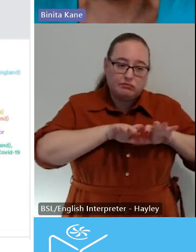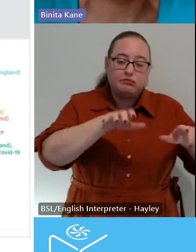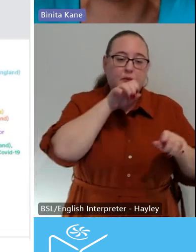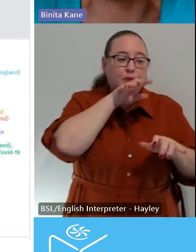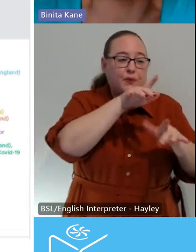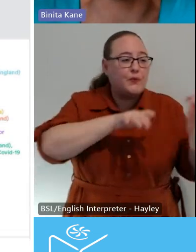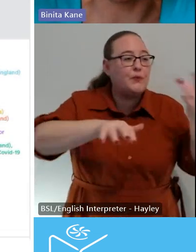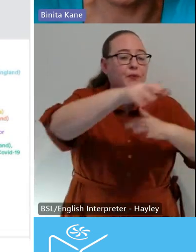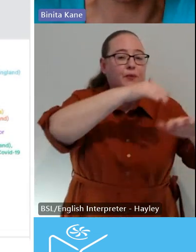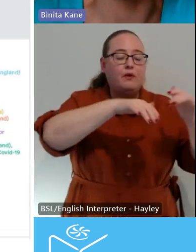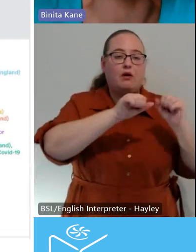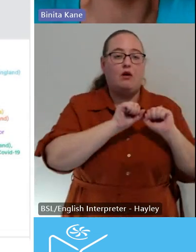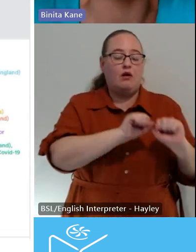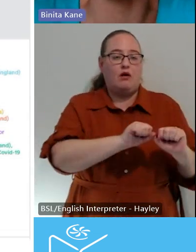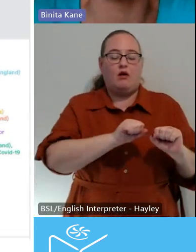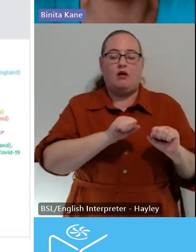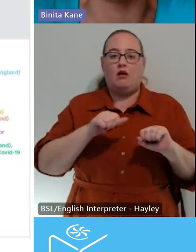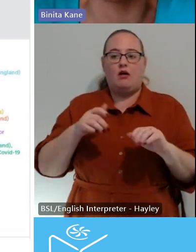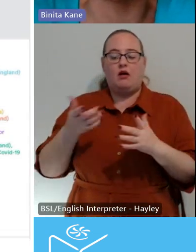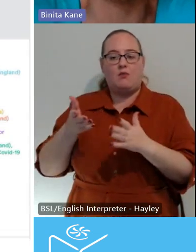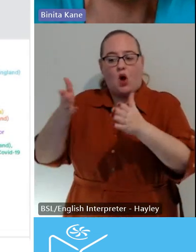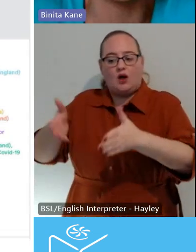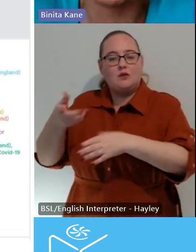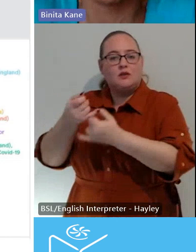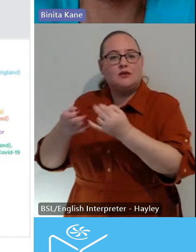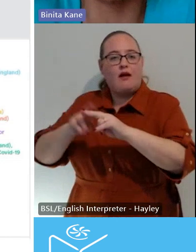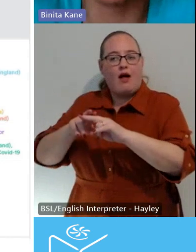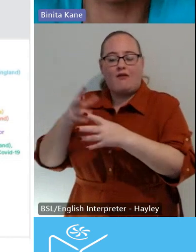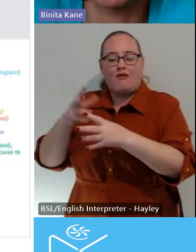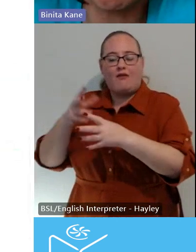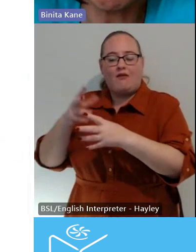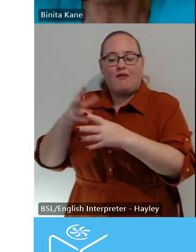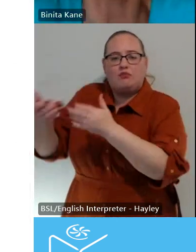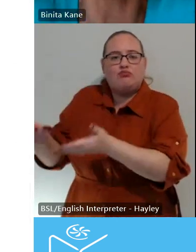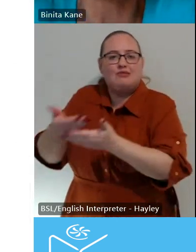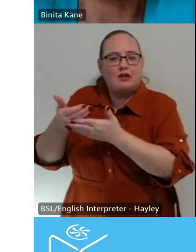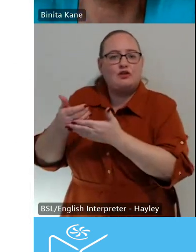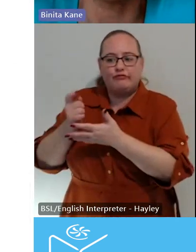same protections that maybe I had working in a hospital setting. Next slide.